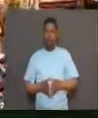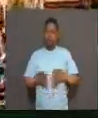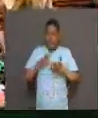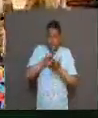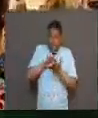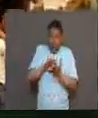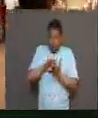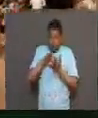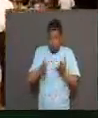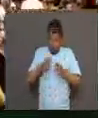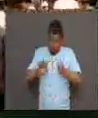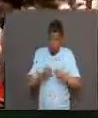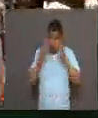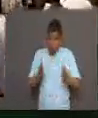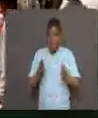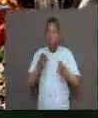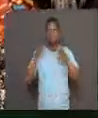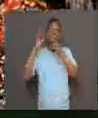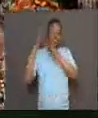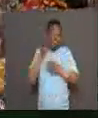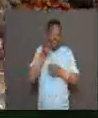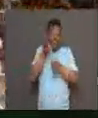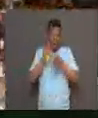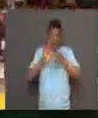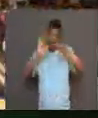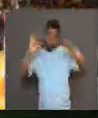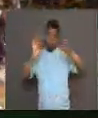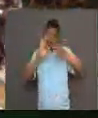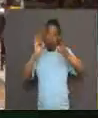medicine, and history.